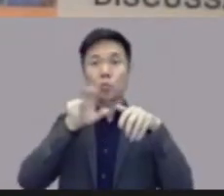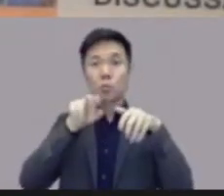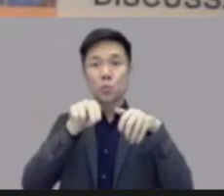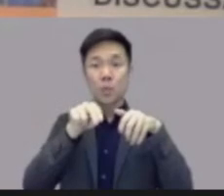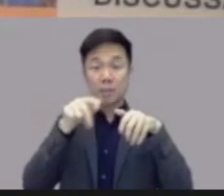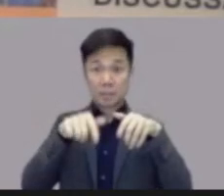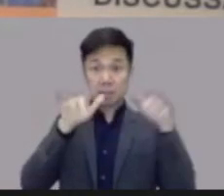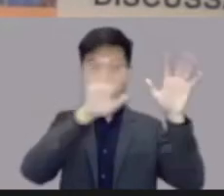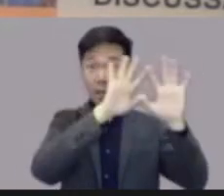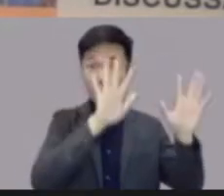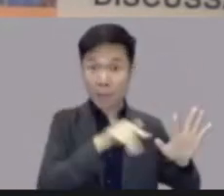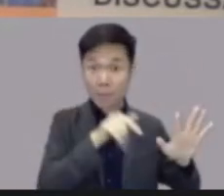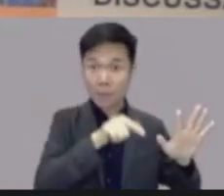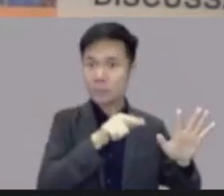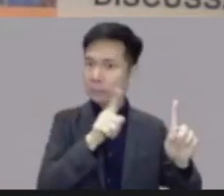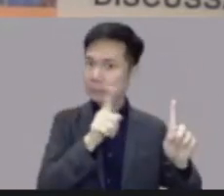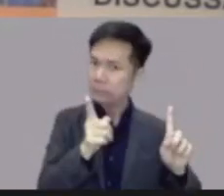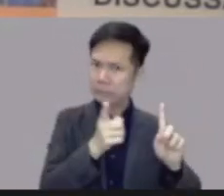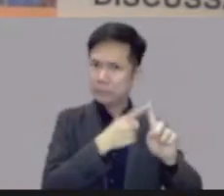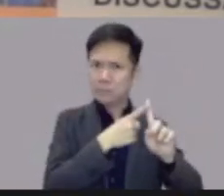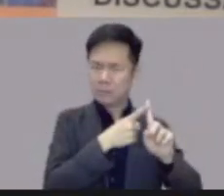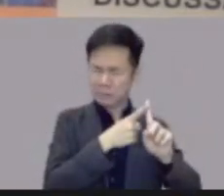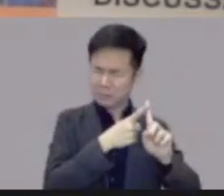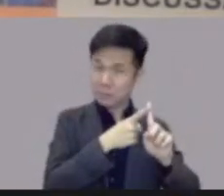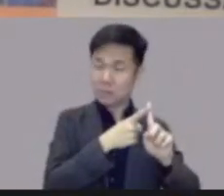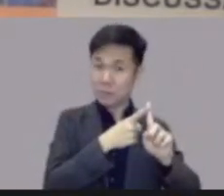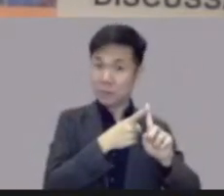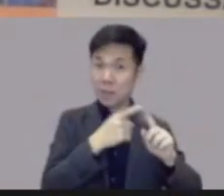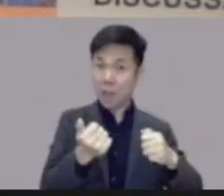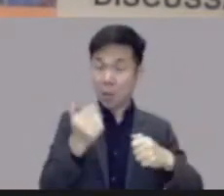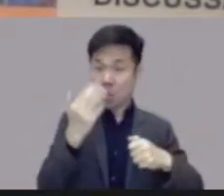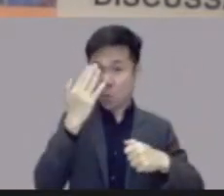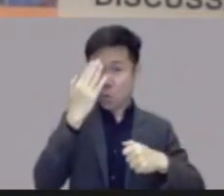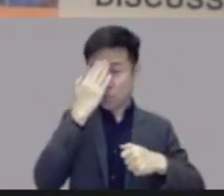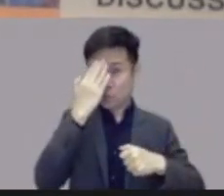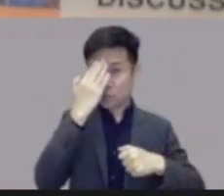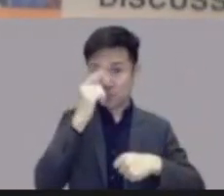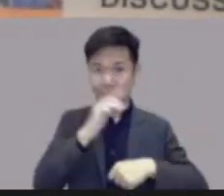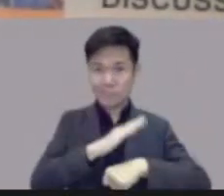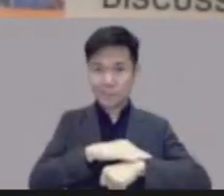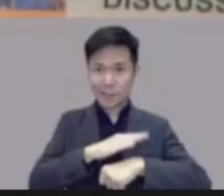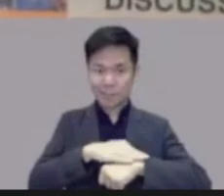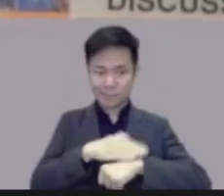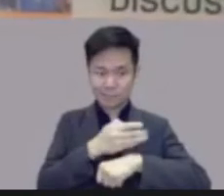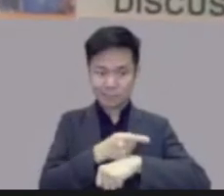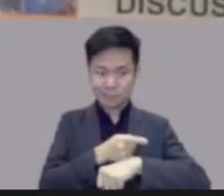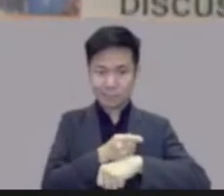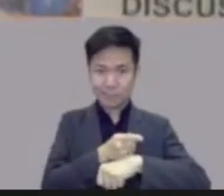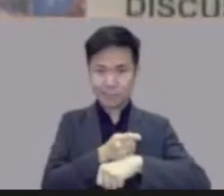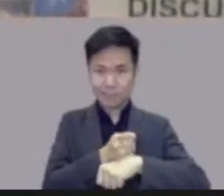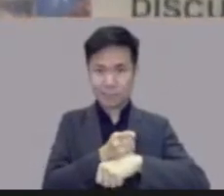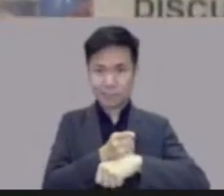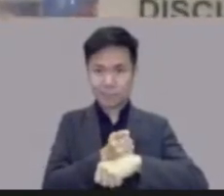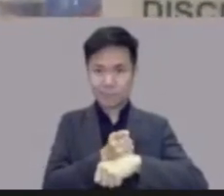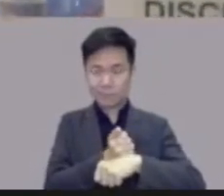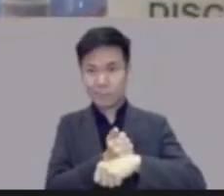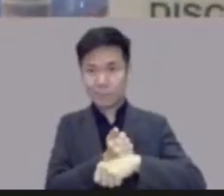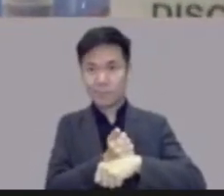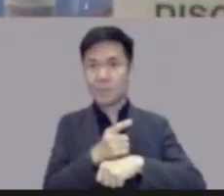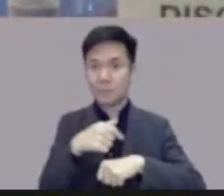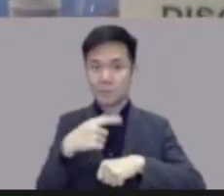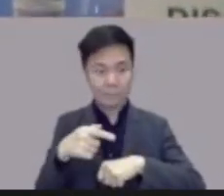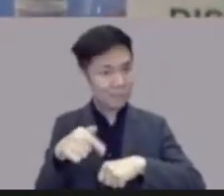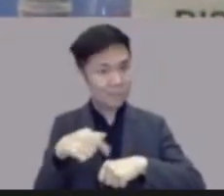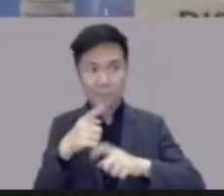he also said and warned that the clock is ticking and we are running Against Time since human activity is the cause of the